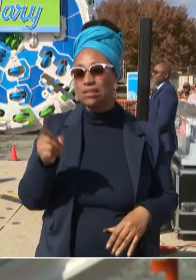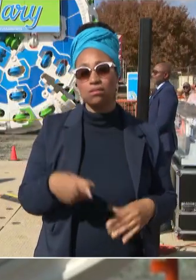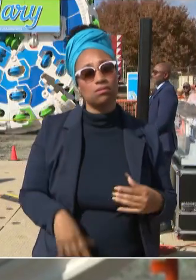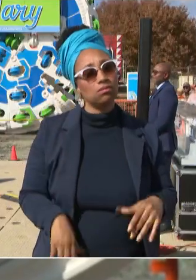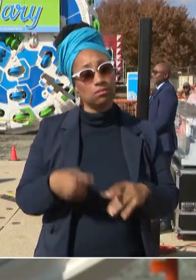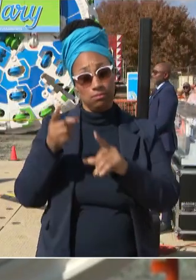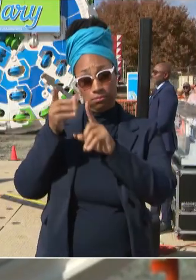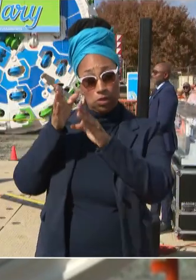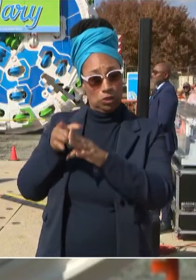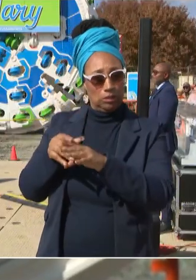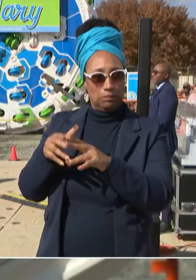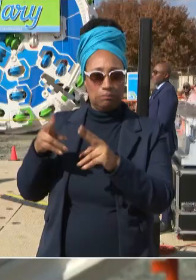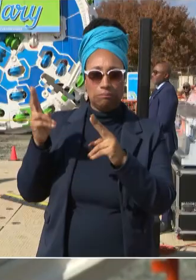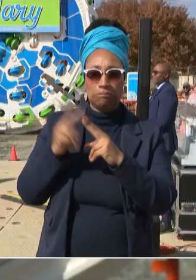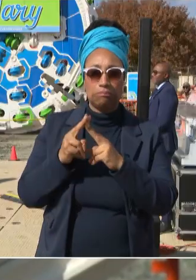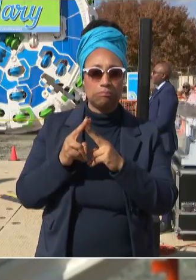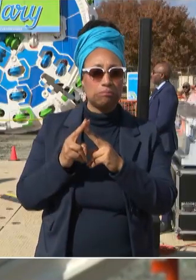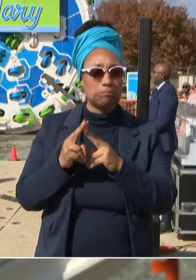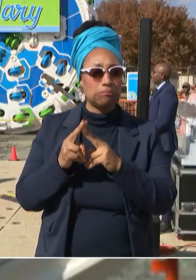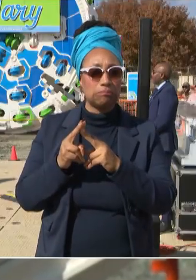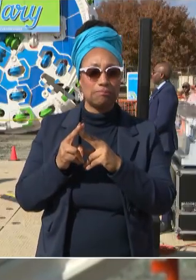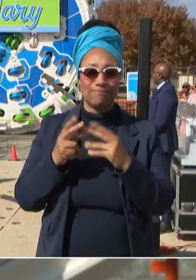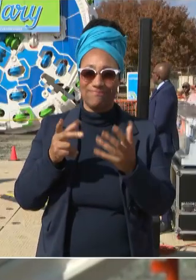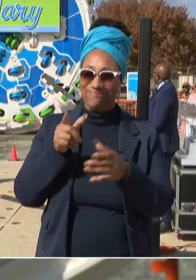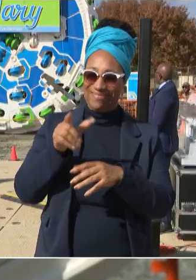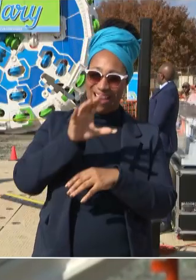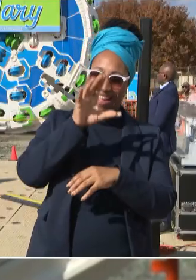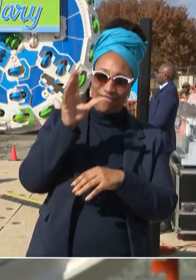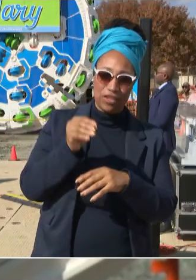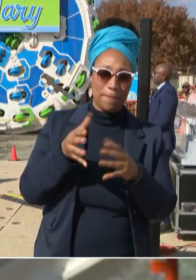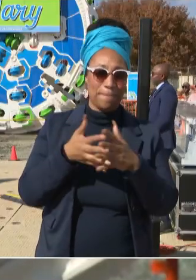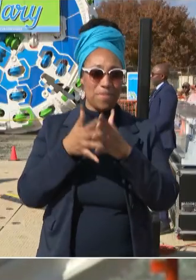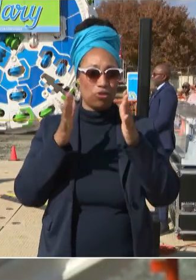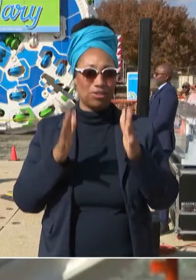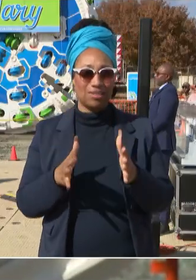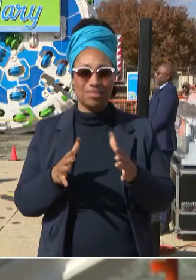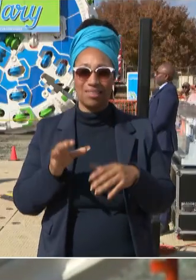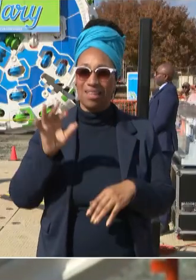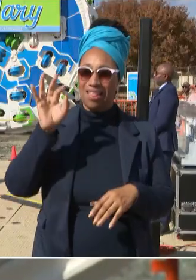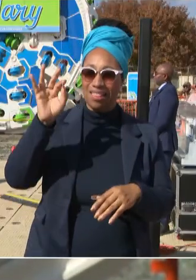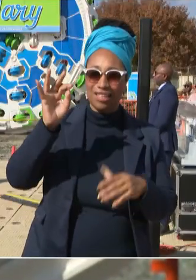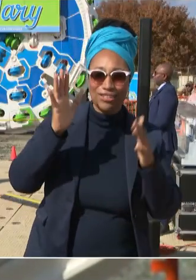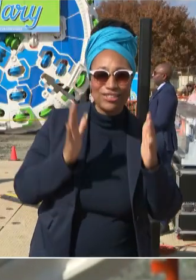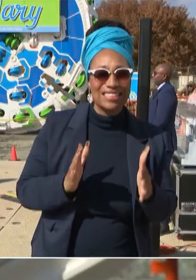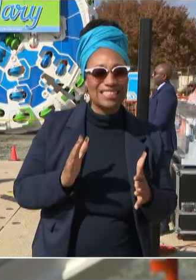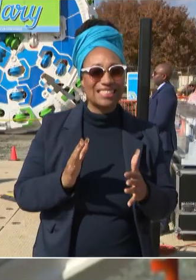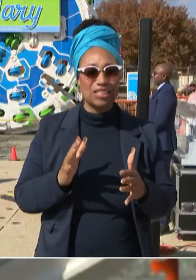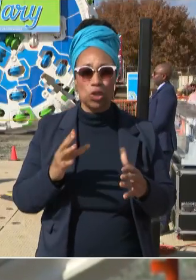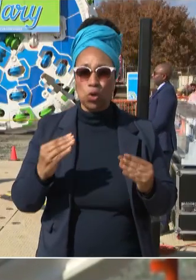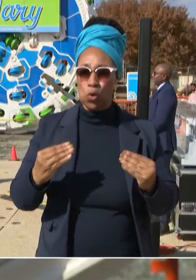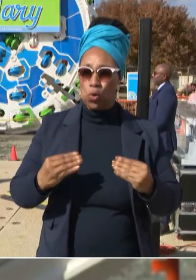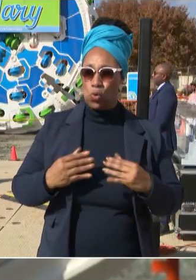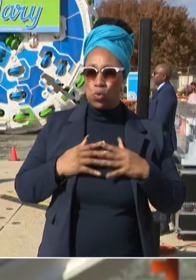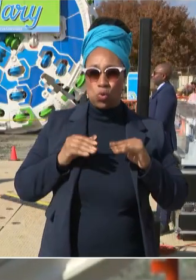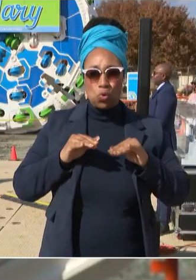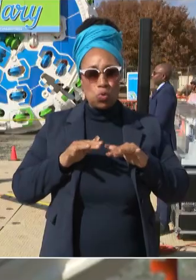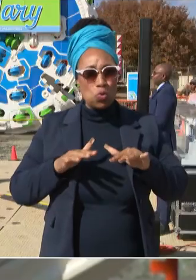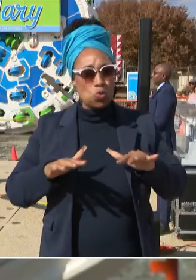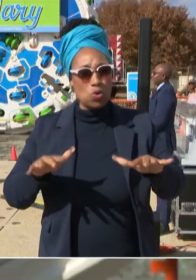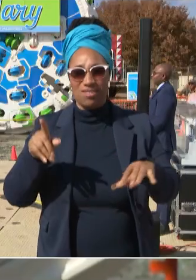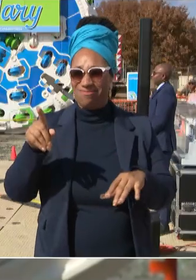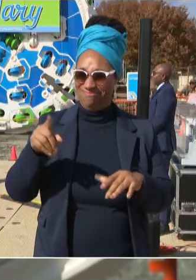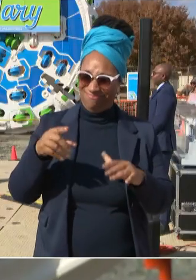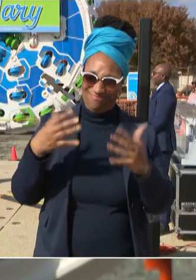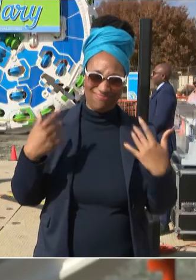is especially fitting to welcome him here for this event today. Reverend Peterman, would you please come forward to perform this